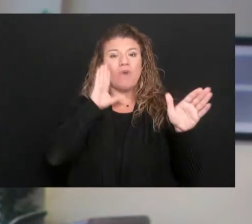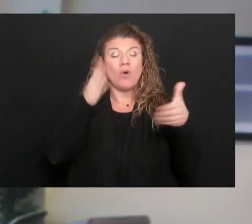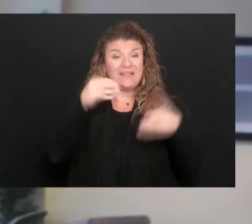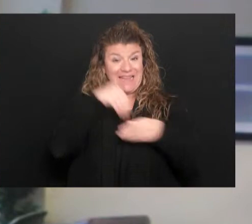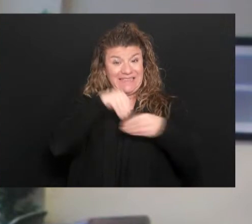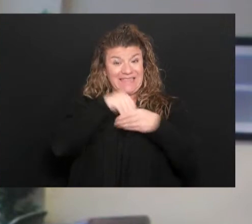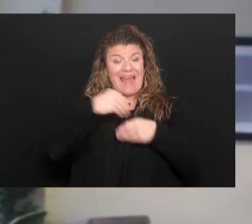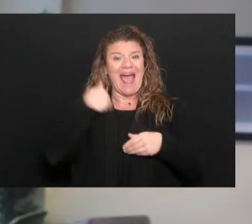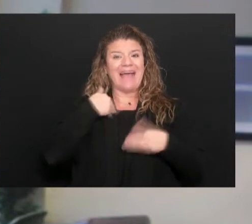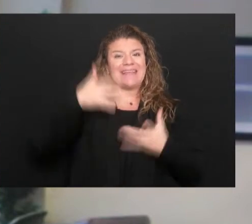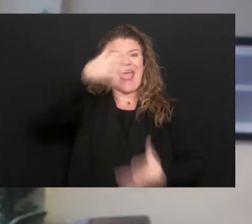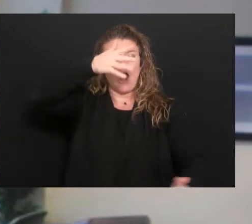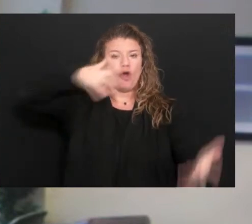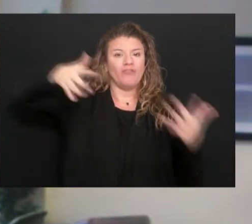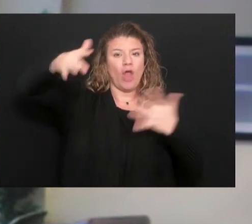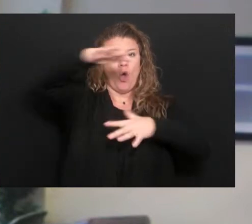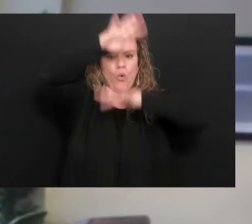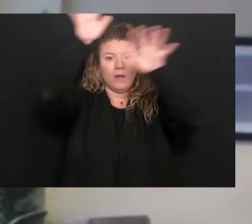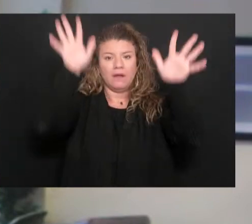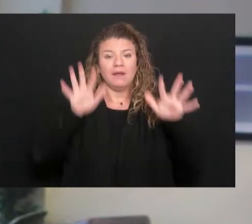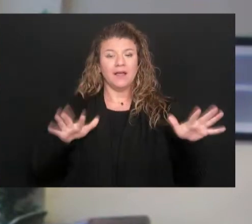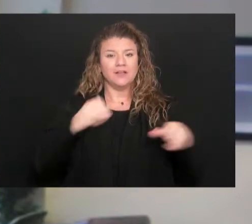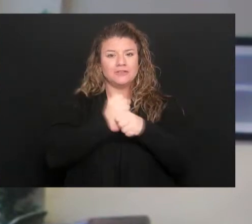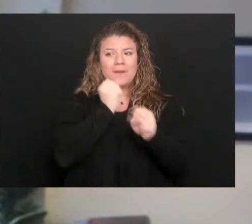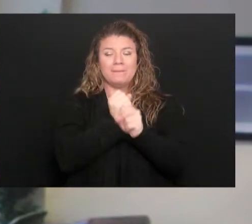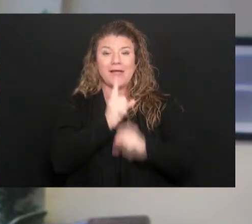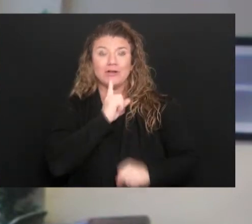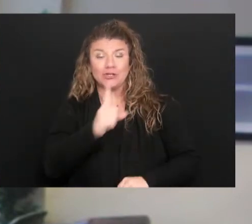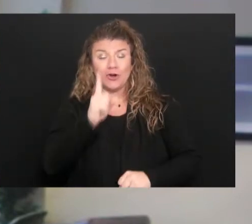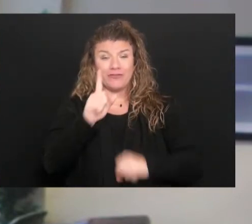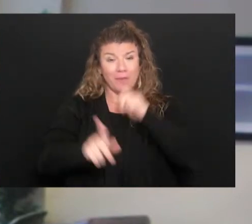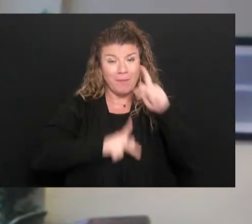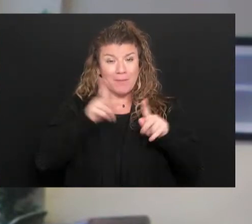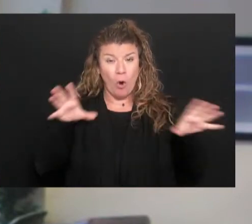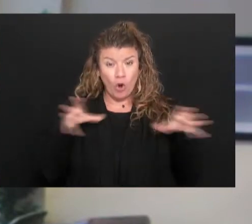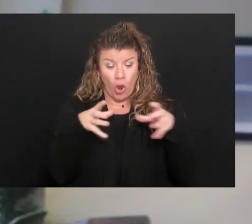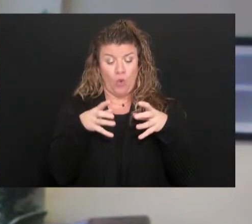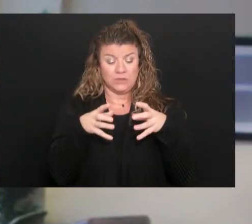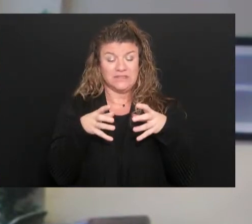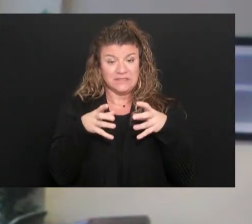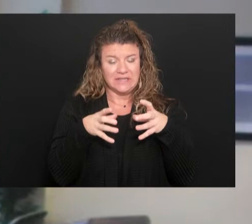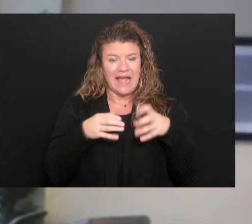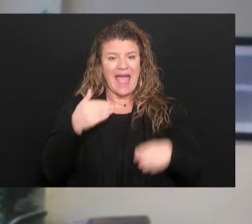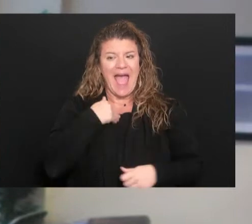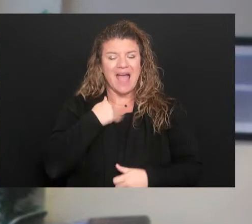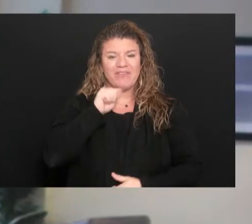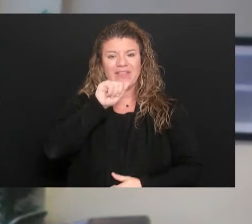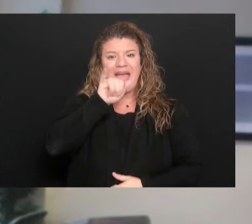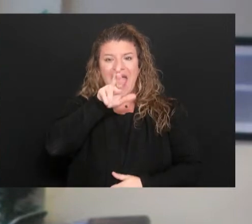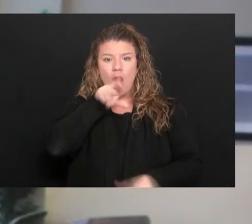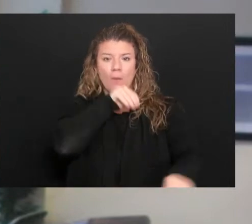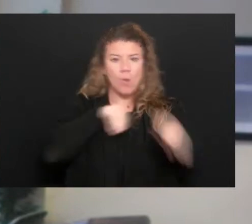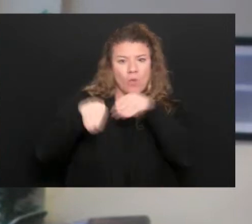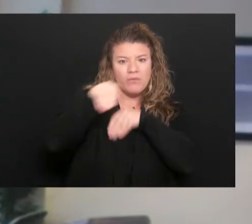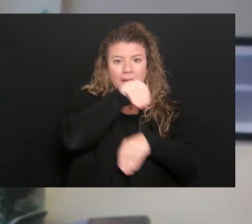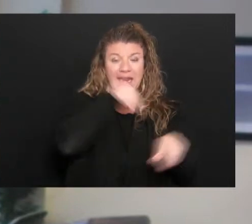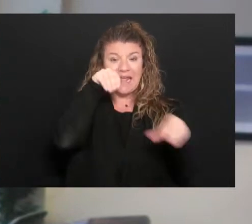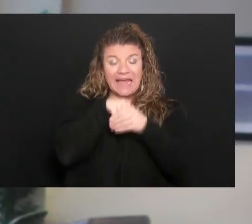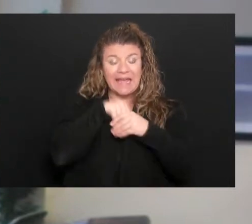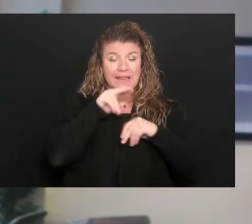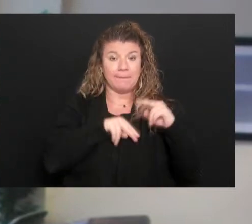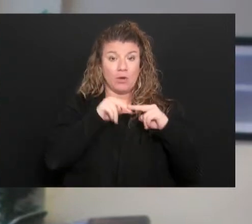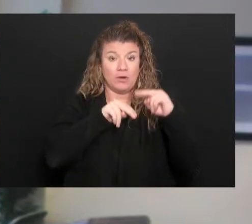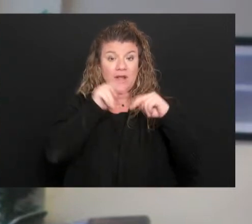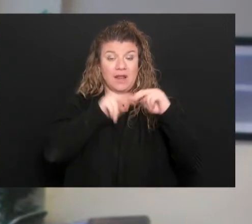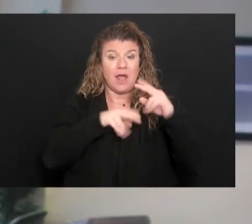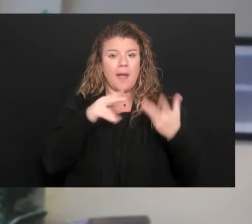And so making sure that if you do have people in close proximity, then having air movement in the building, if you can